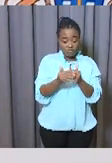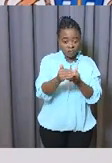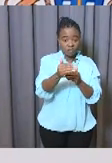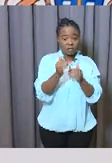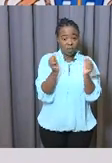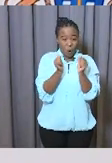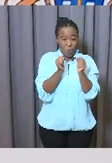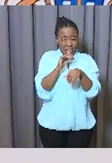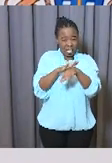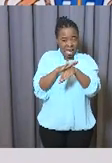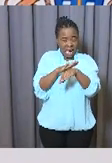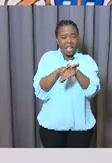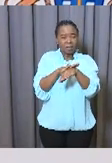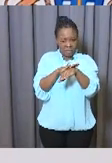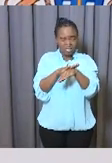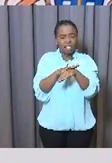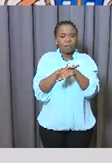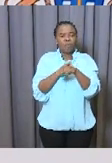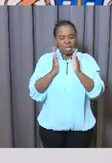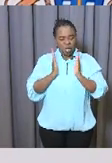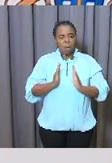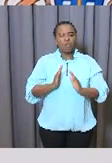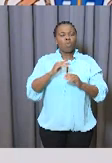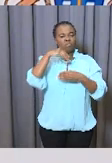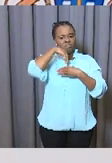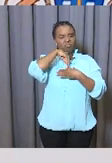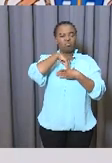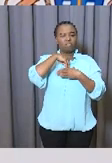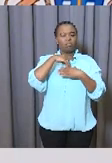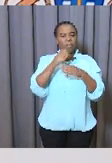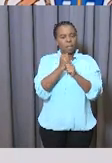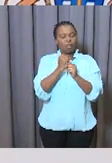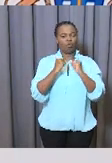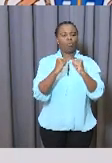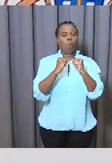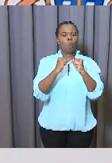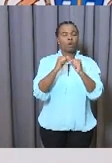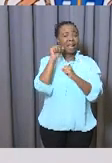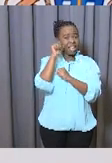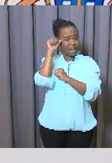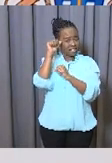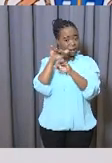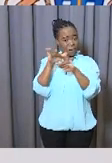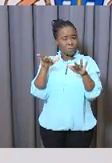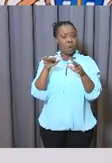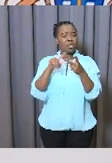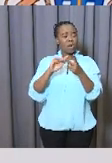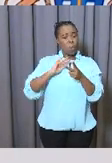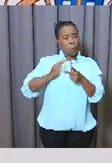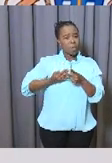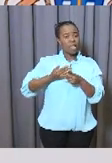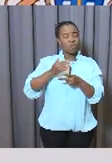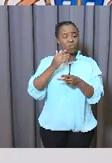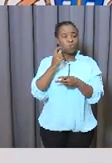boost the immune capacity, the immune systems of the vulnerable groups, the elderly, women who are